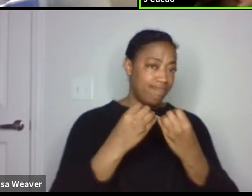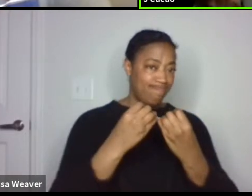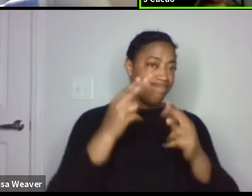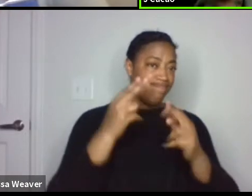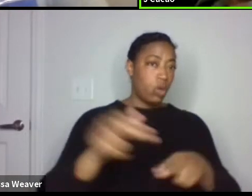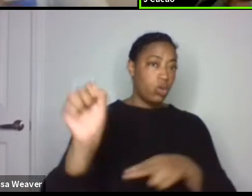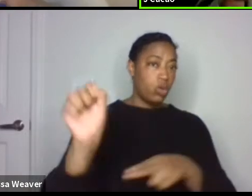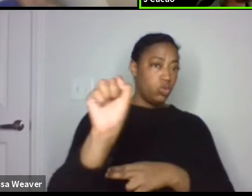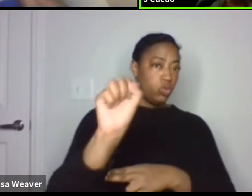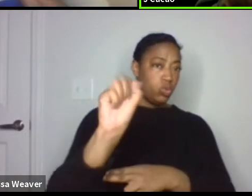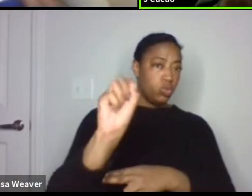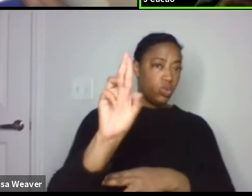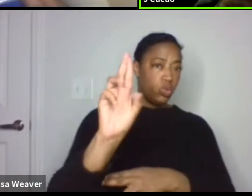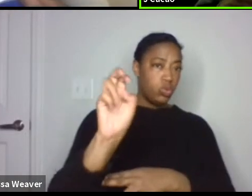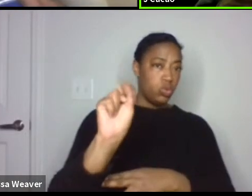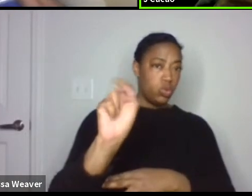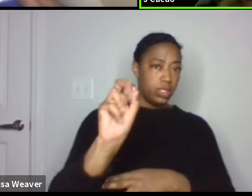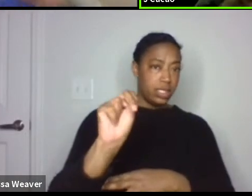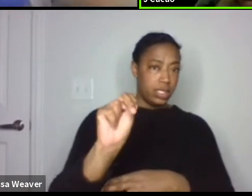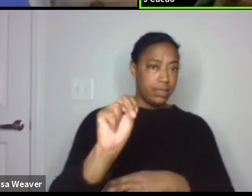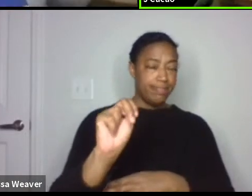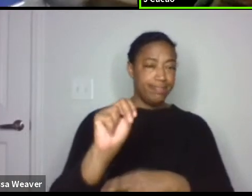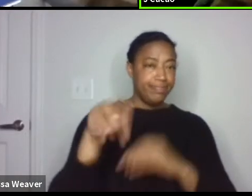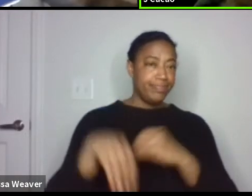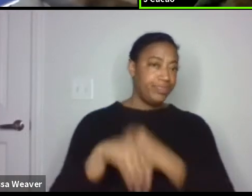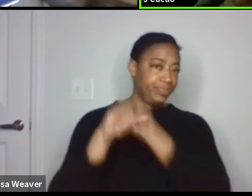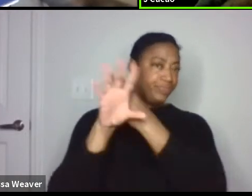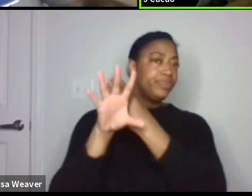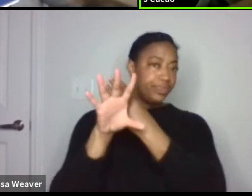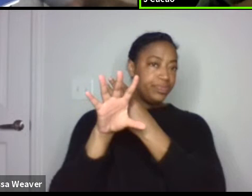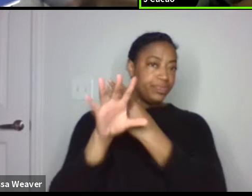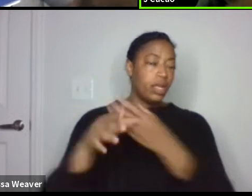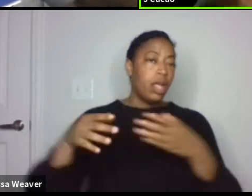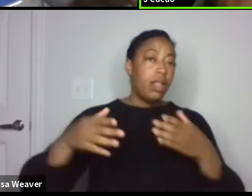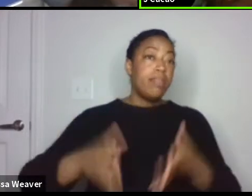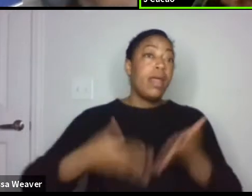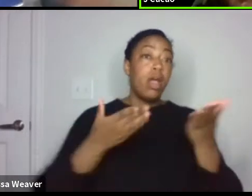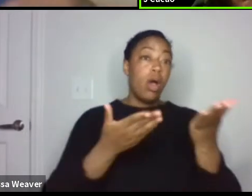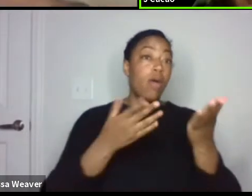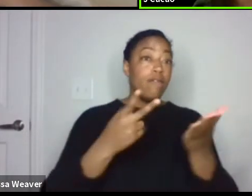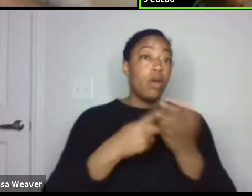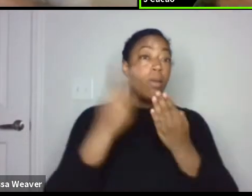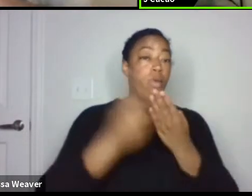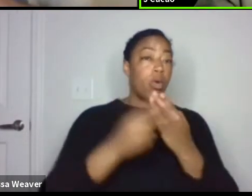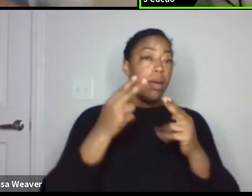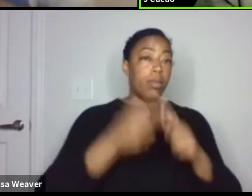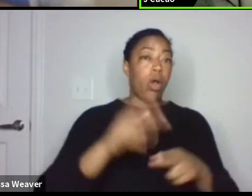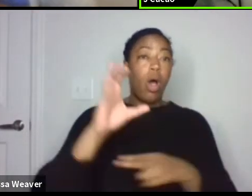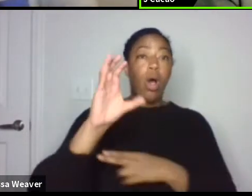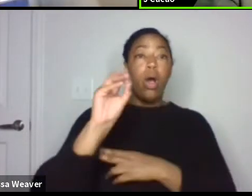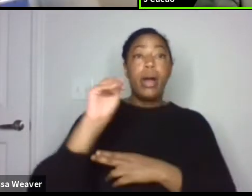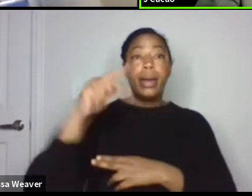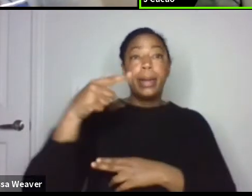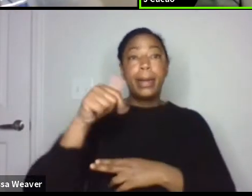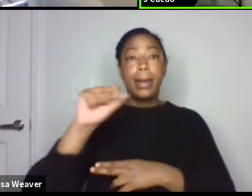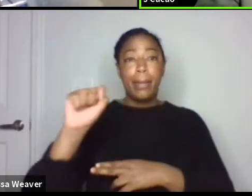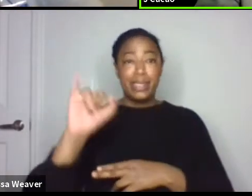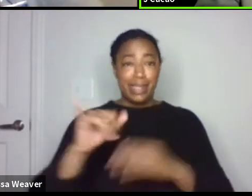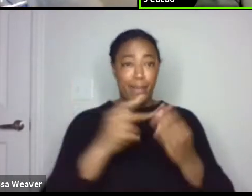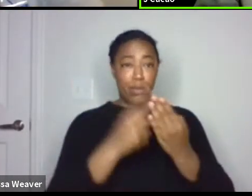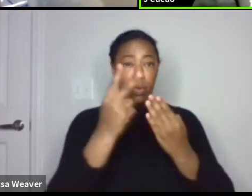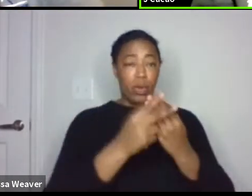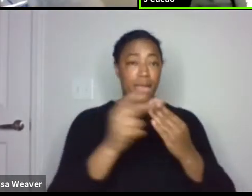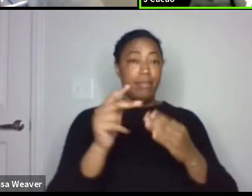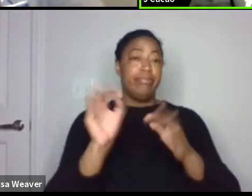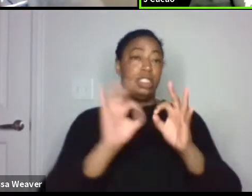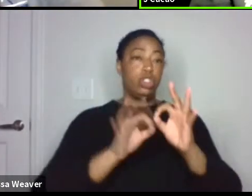Relay Services. And they offer a program called the Compass Program. And that program is an interpreting training